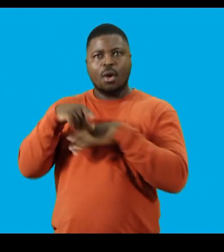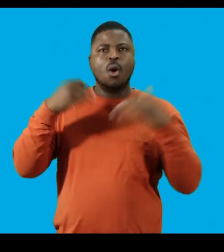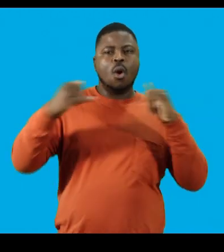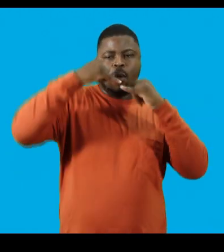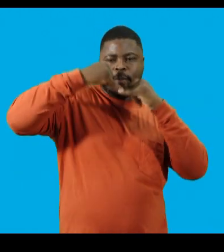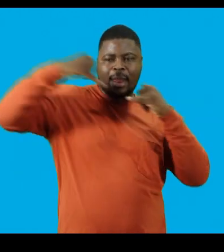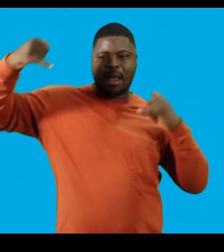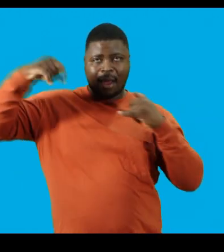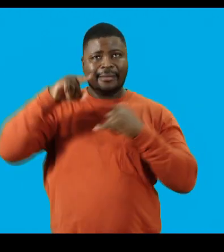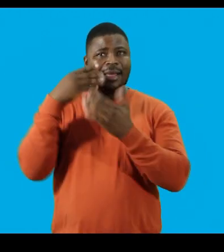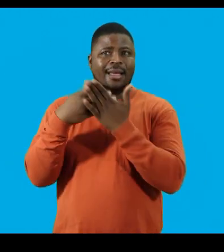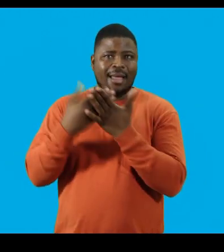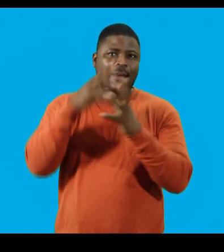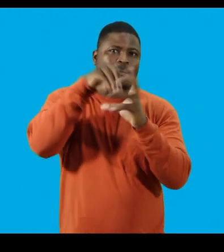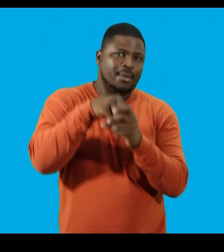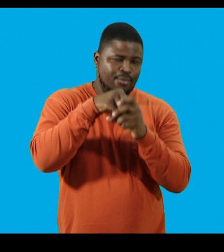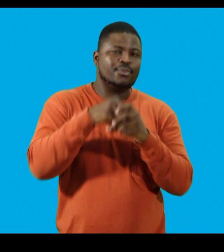there.